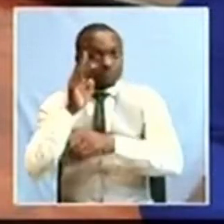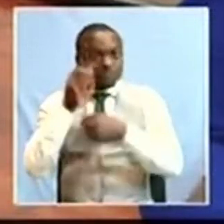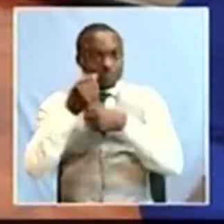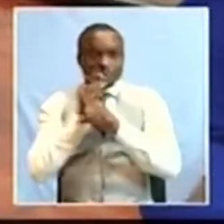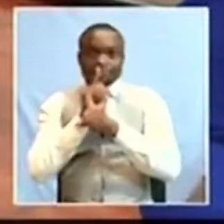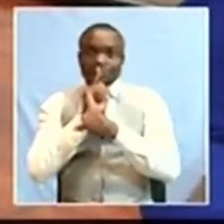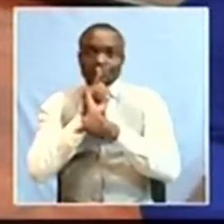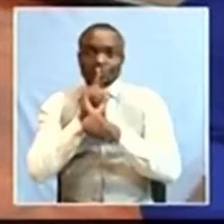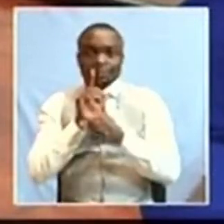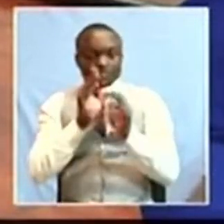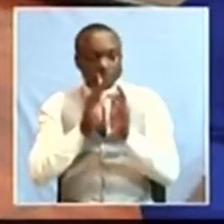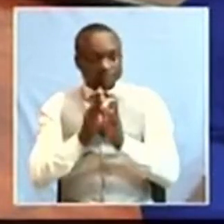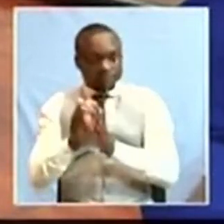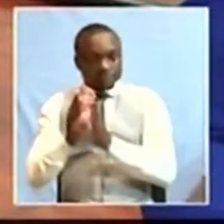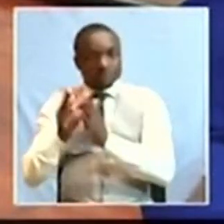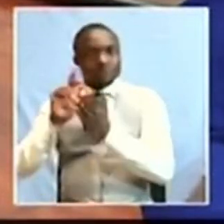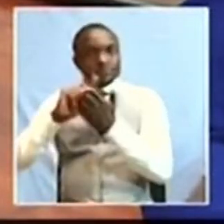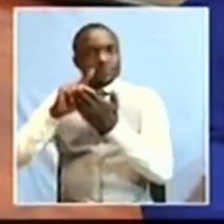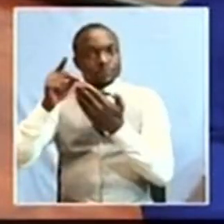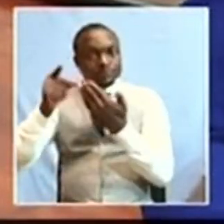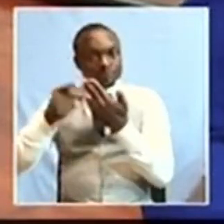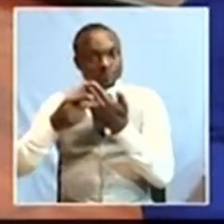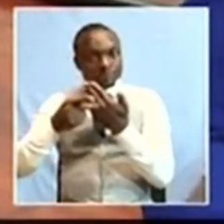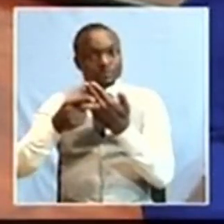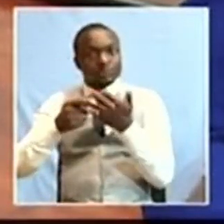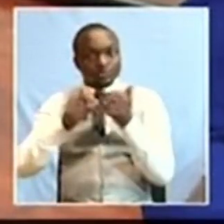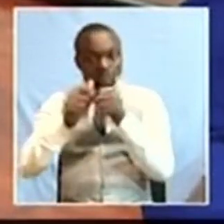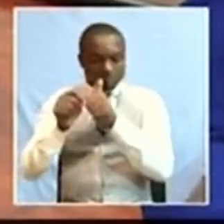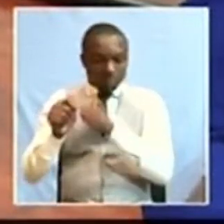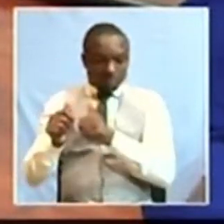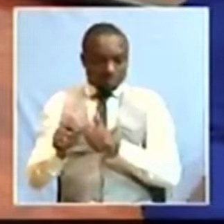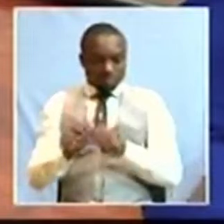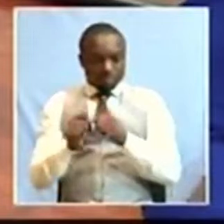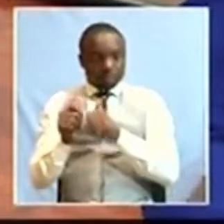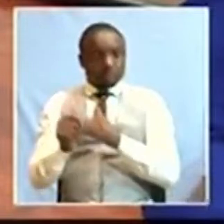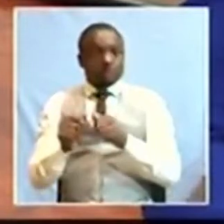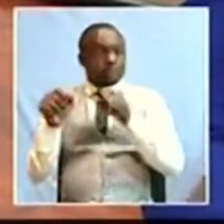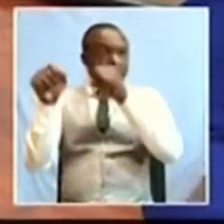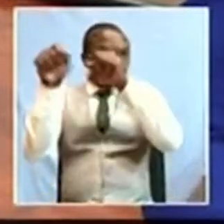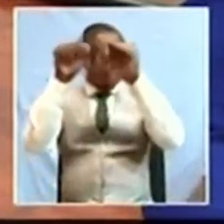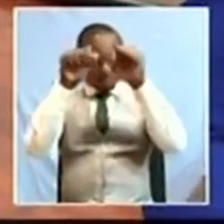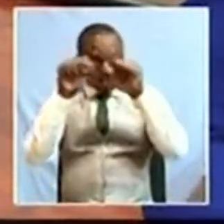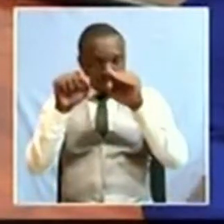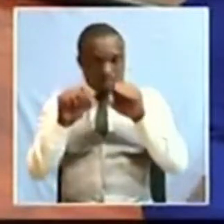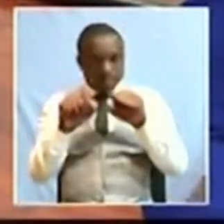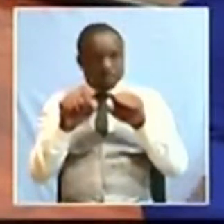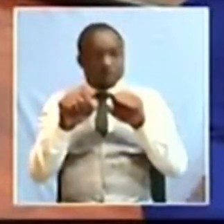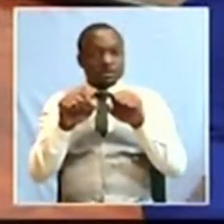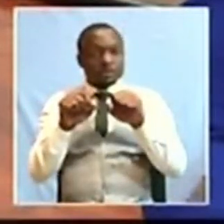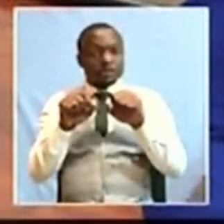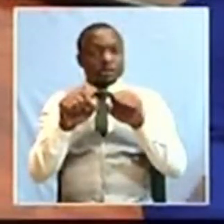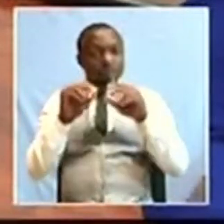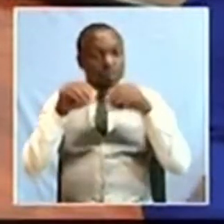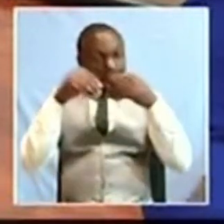ensure that planned programs and activities are structured in order to provide